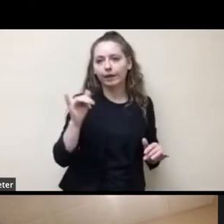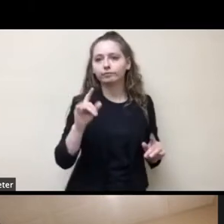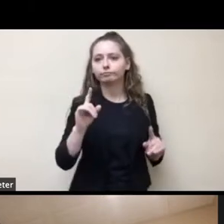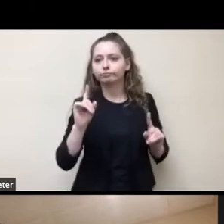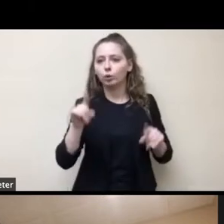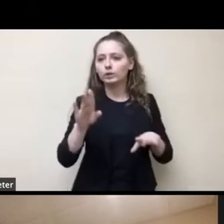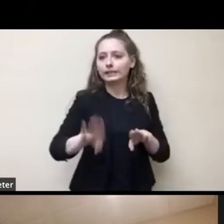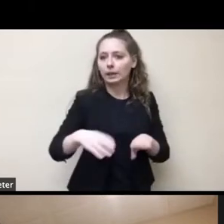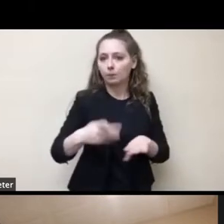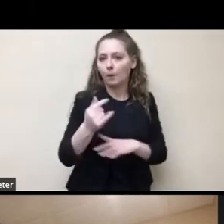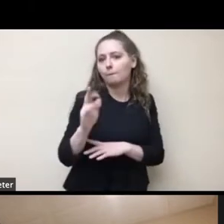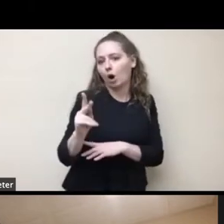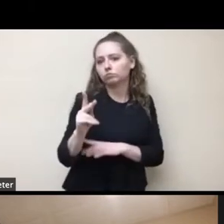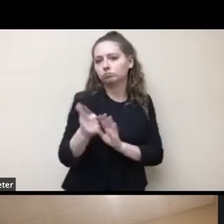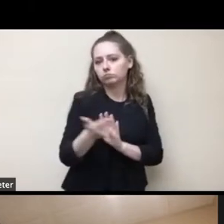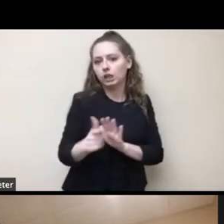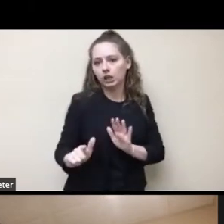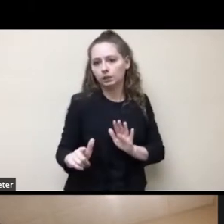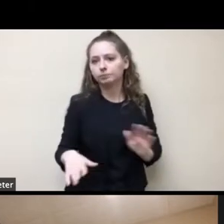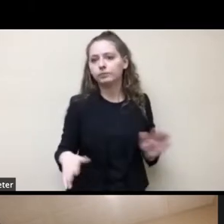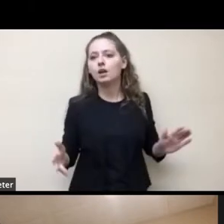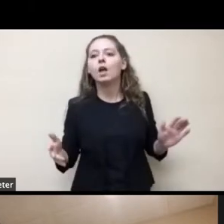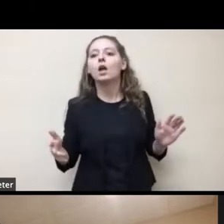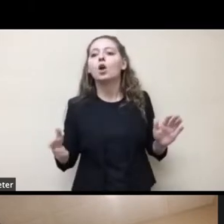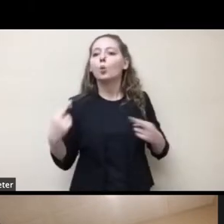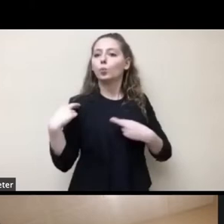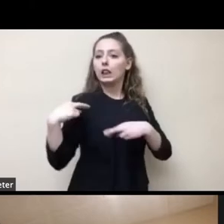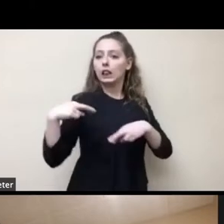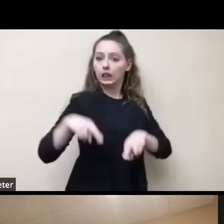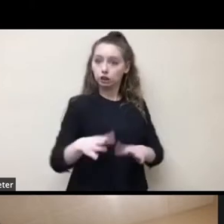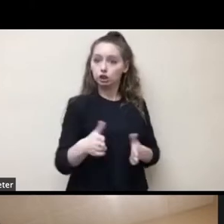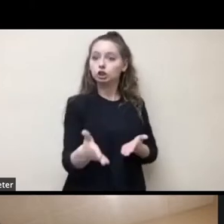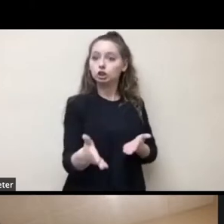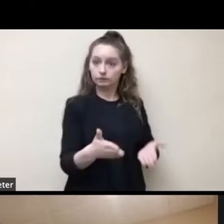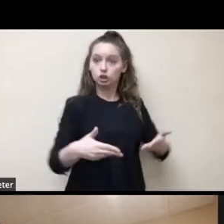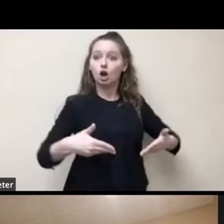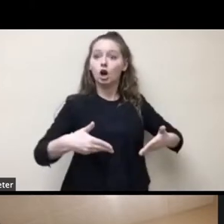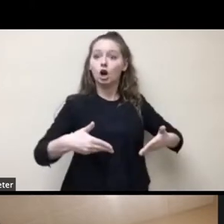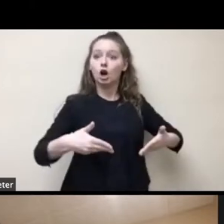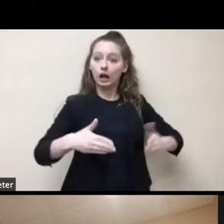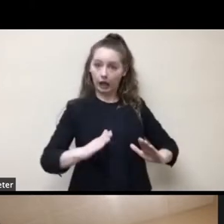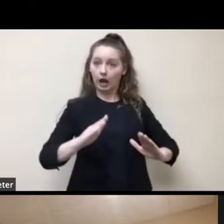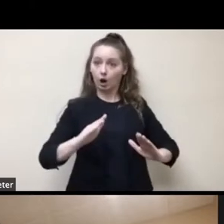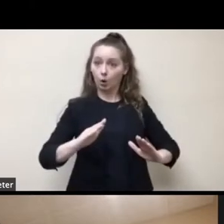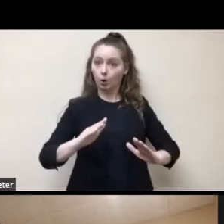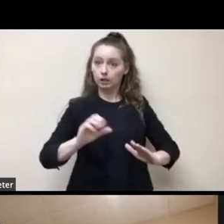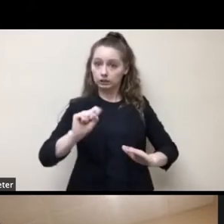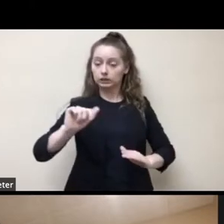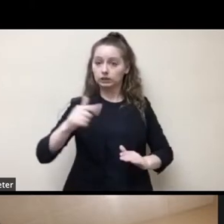legally. Religious services are allowed in phase two. In fact,